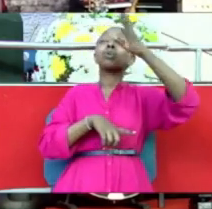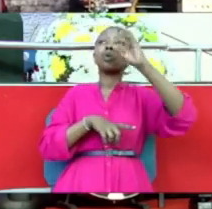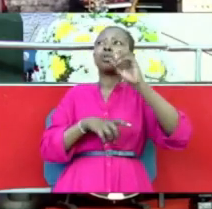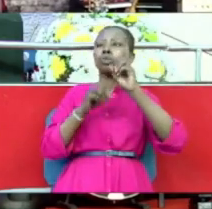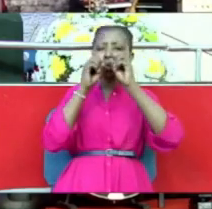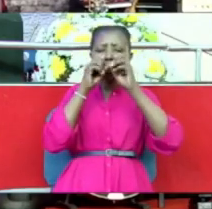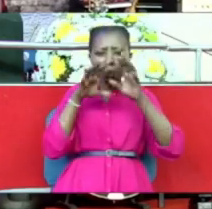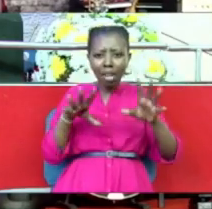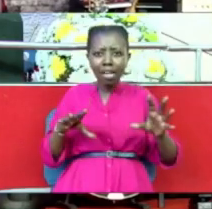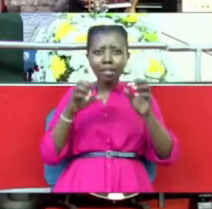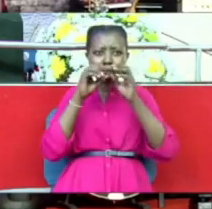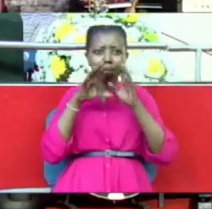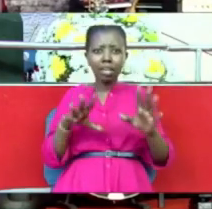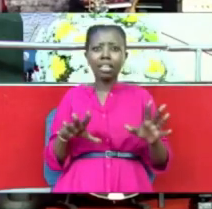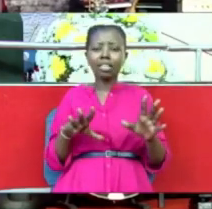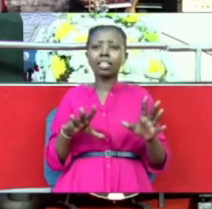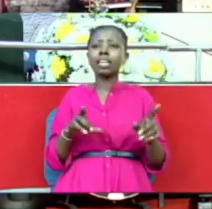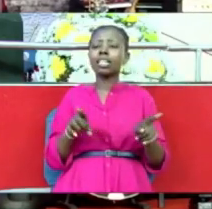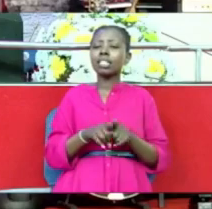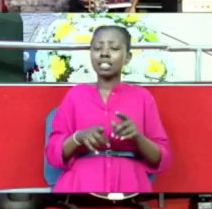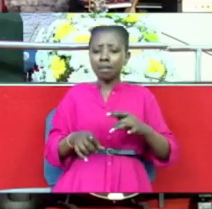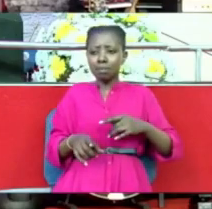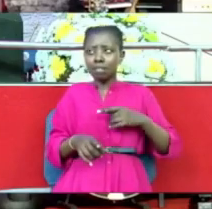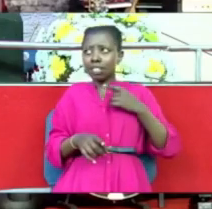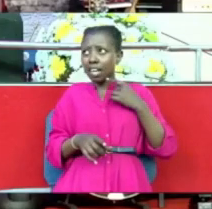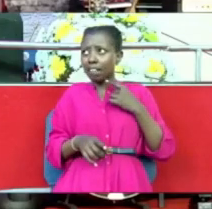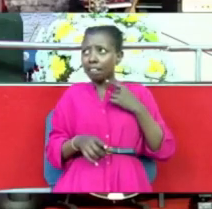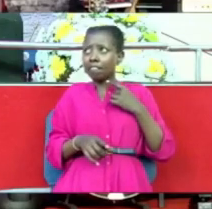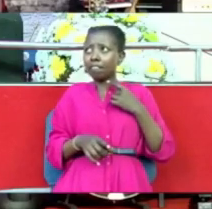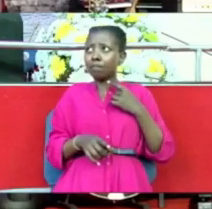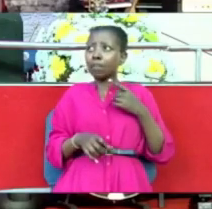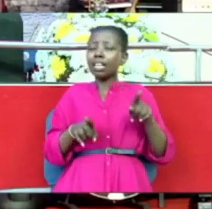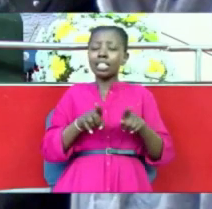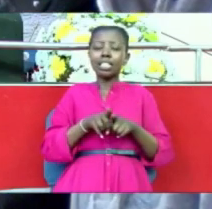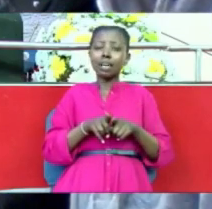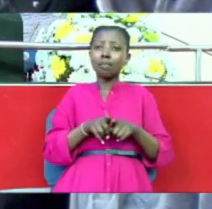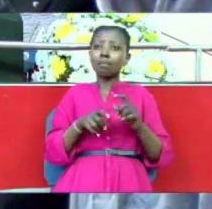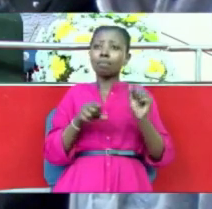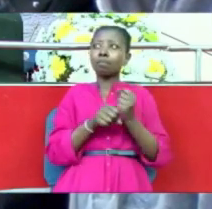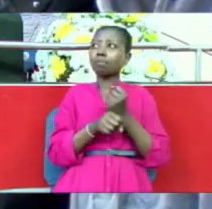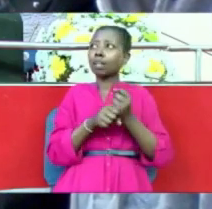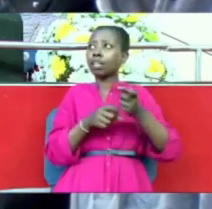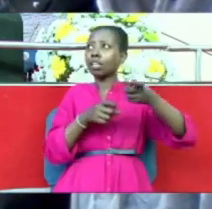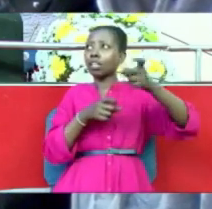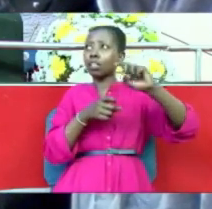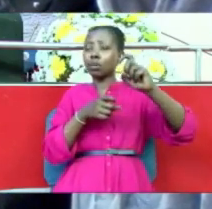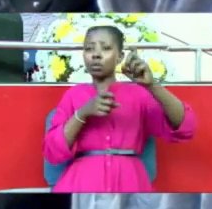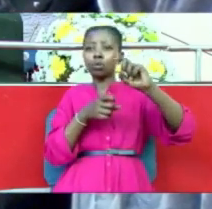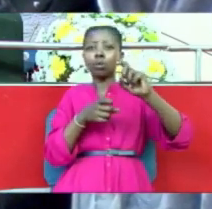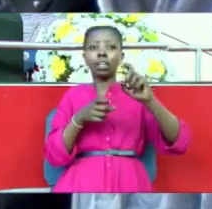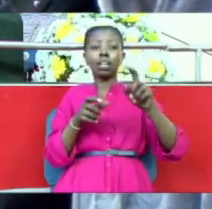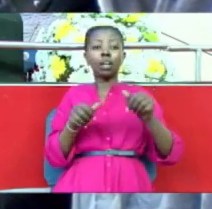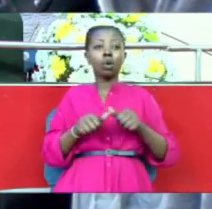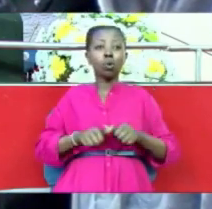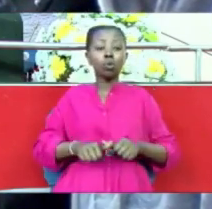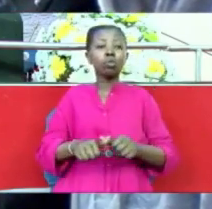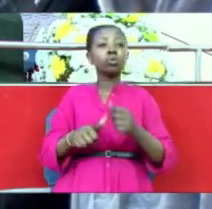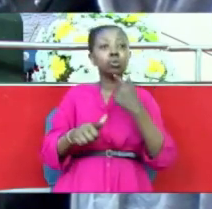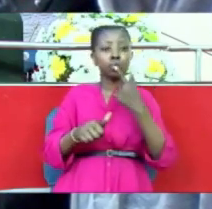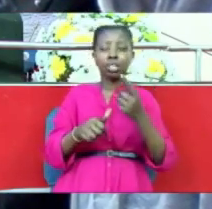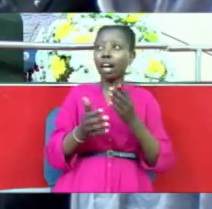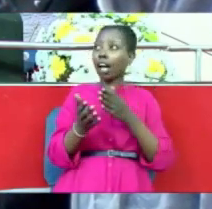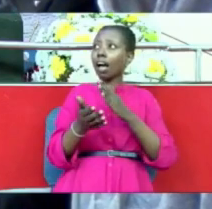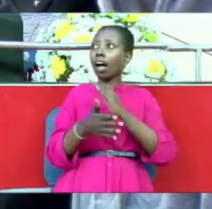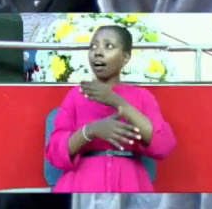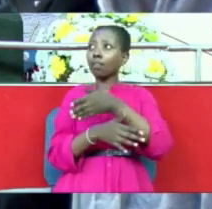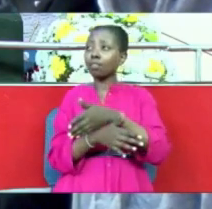of myself, my wealth, my prosperity, prosper me. Then he continues to say, after that, he